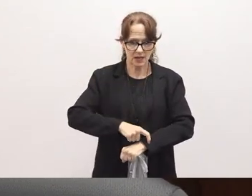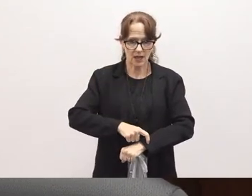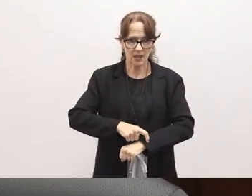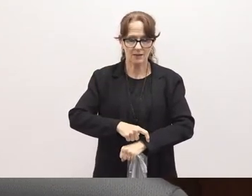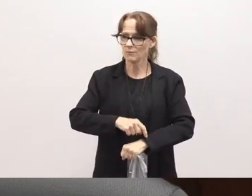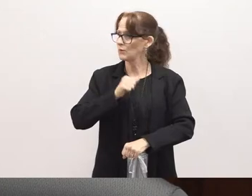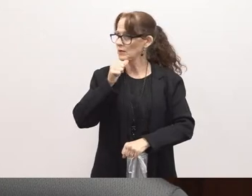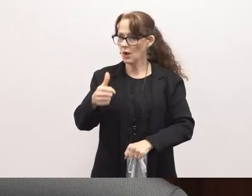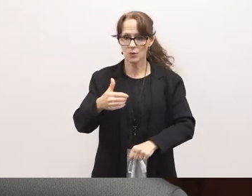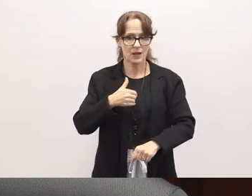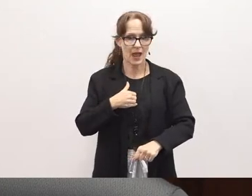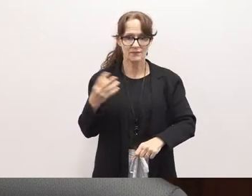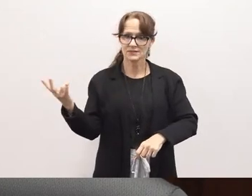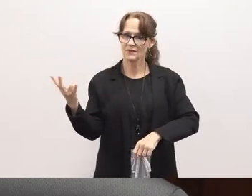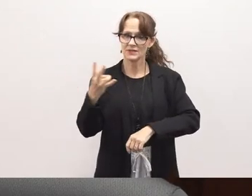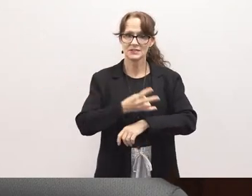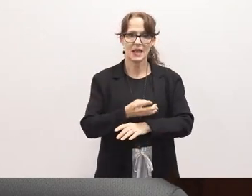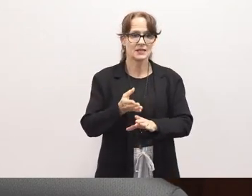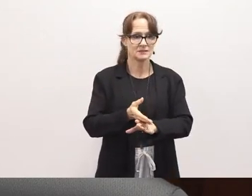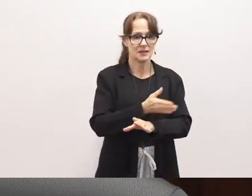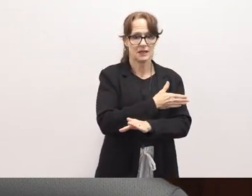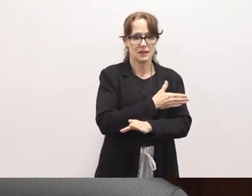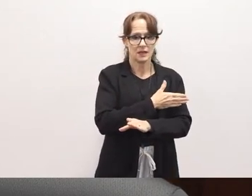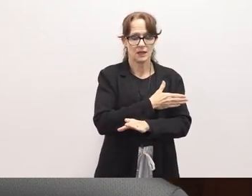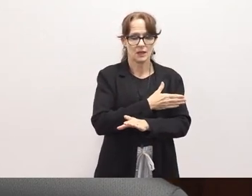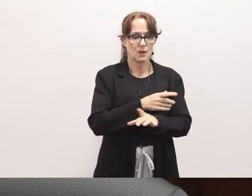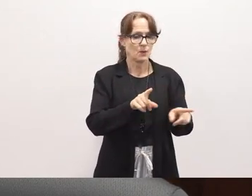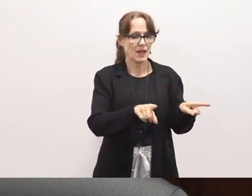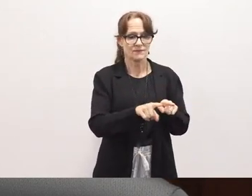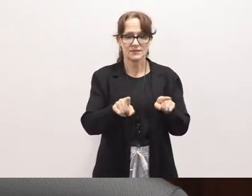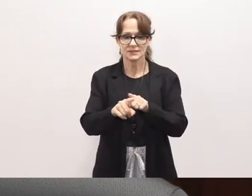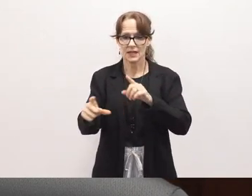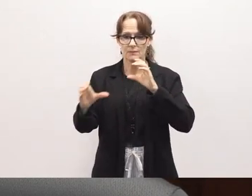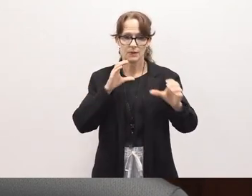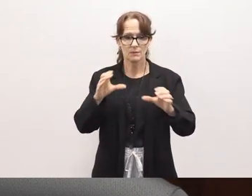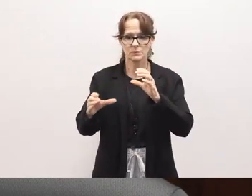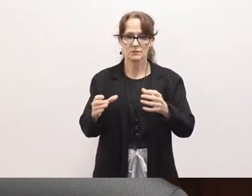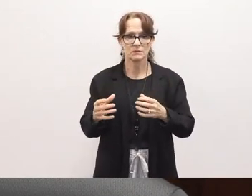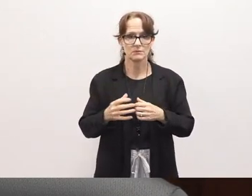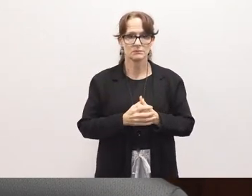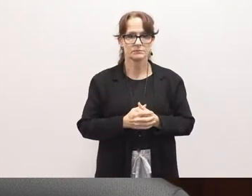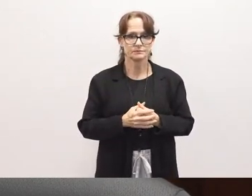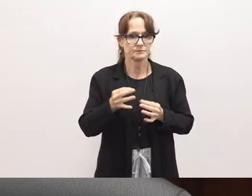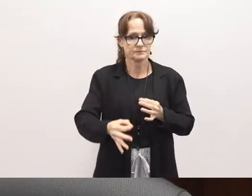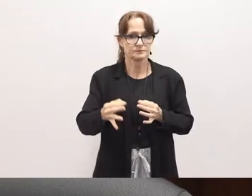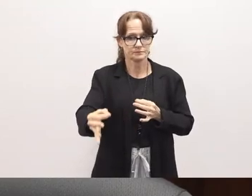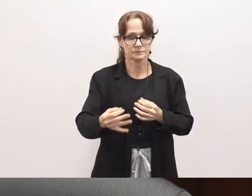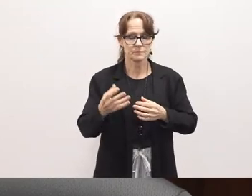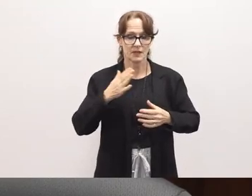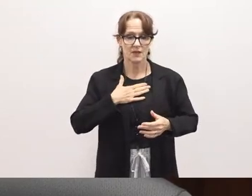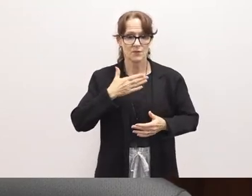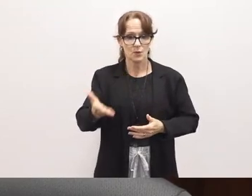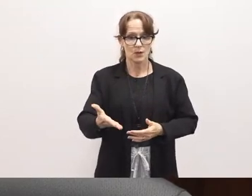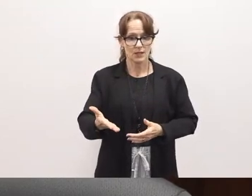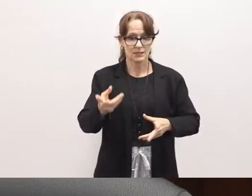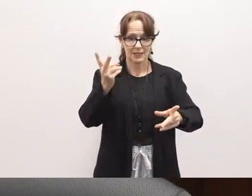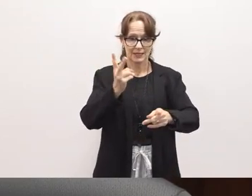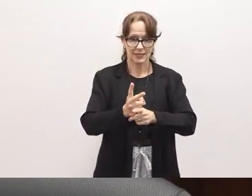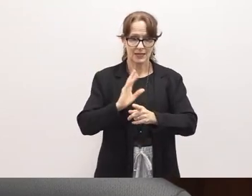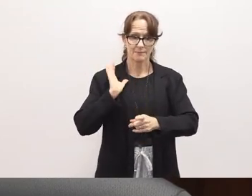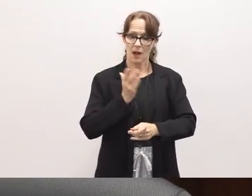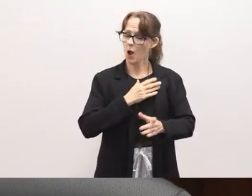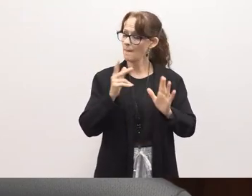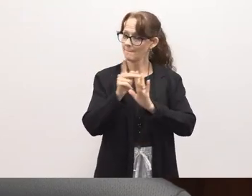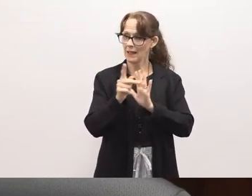something 7 days in advance, that we engage in the same conversation. So if we are willing to uphold that we have a